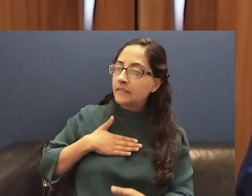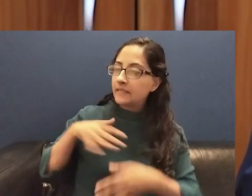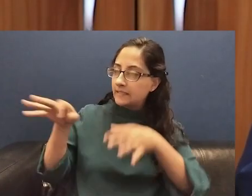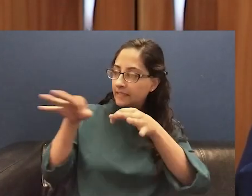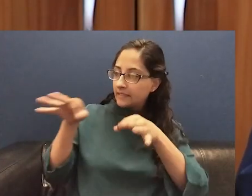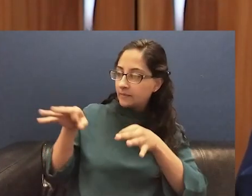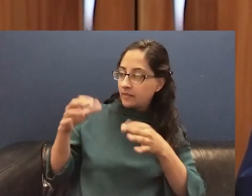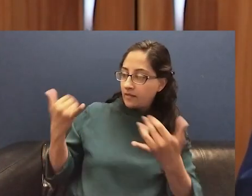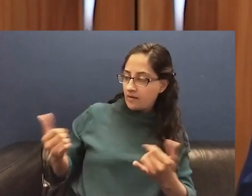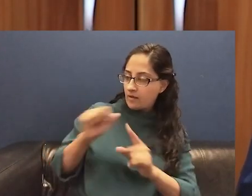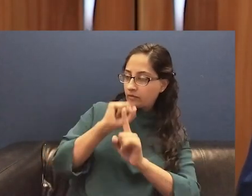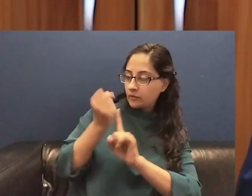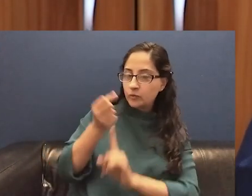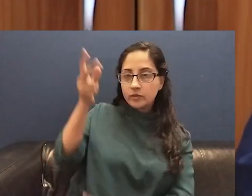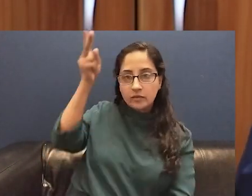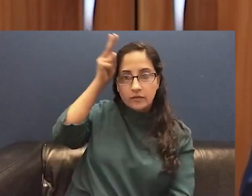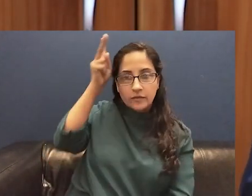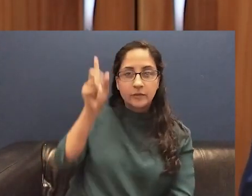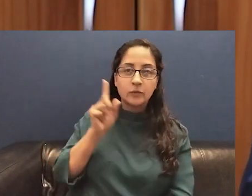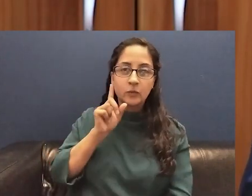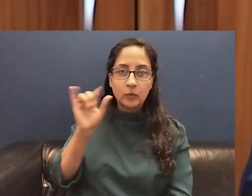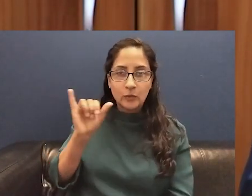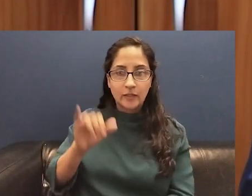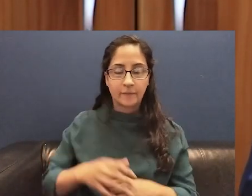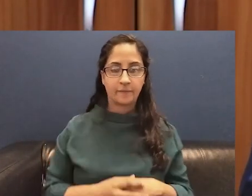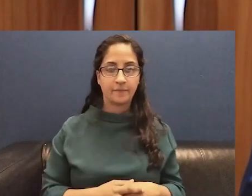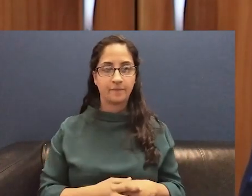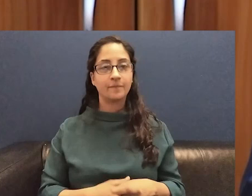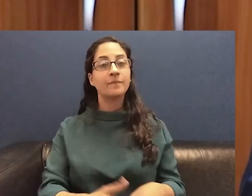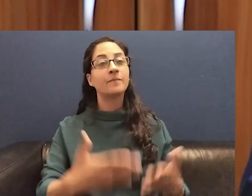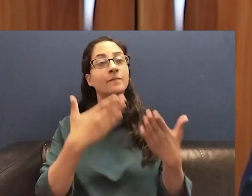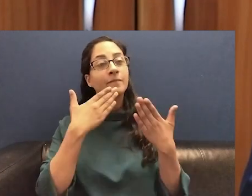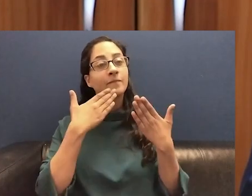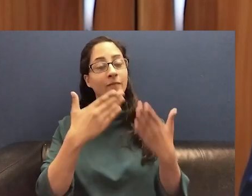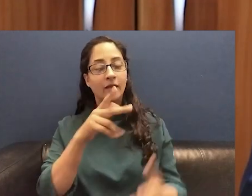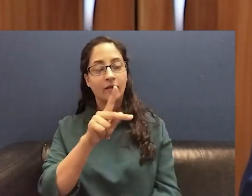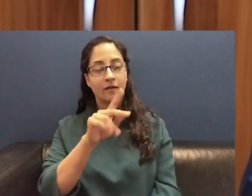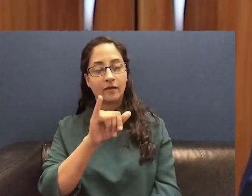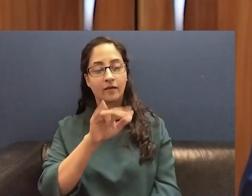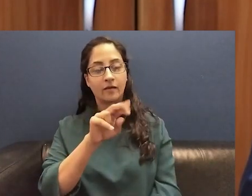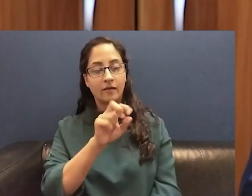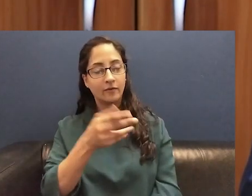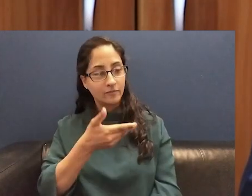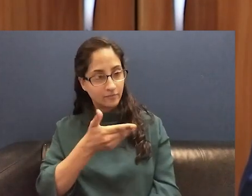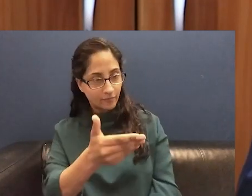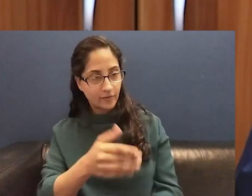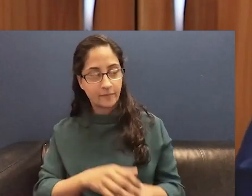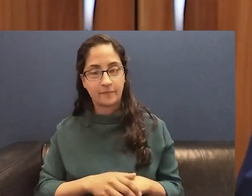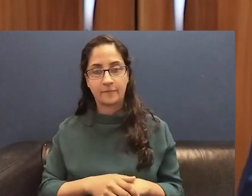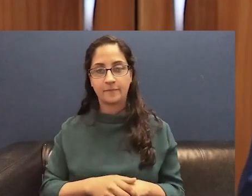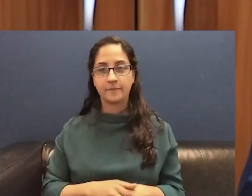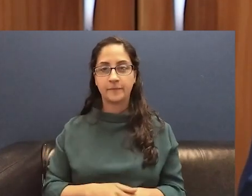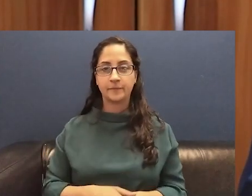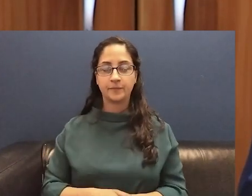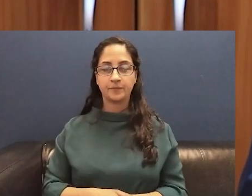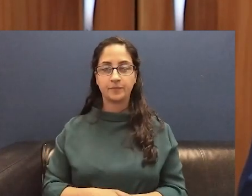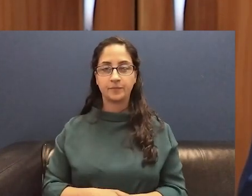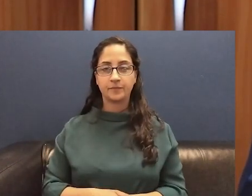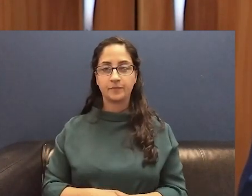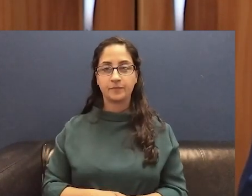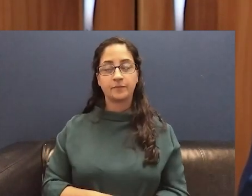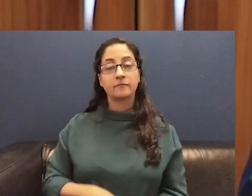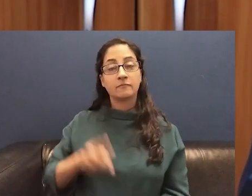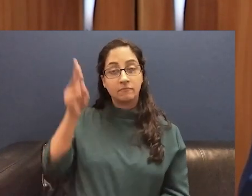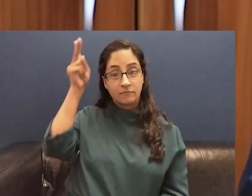Many thanks, Kiran. Afghanistan has been through a difficult situation for the